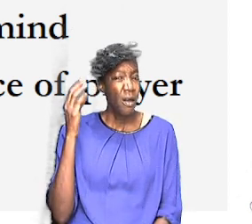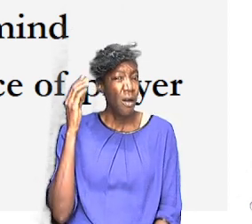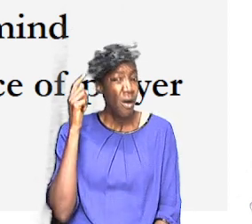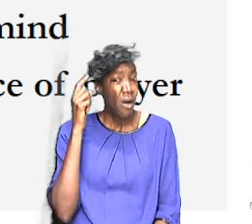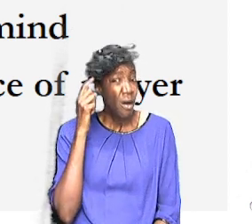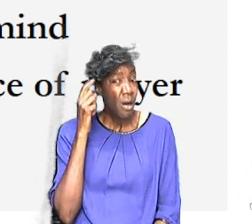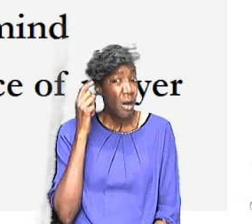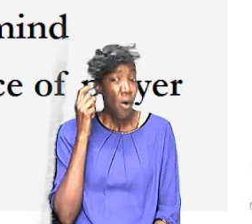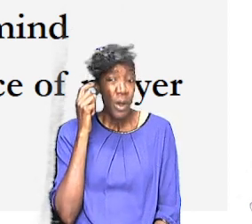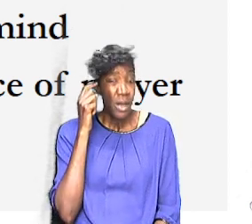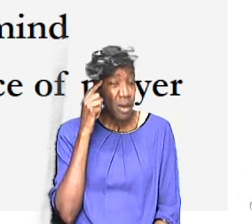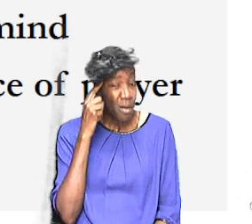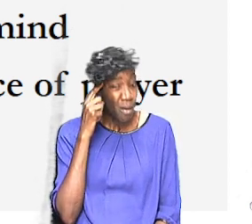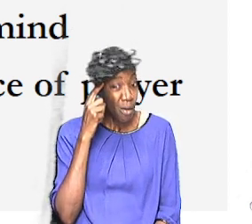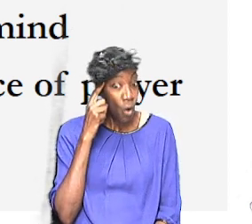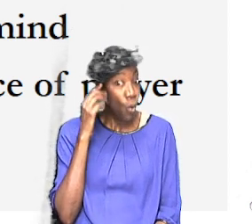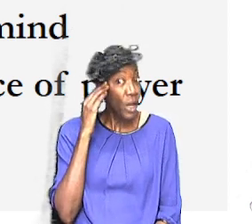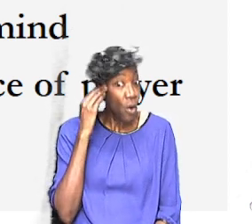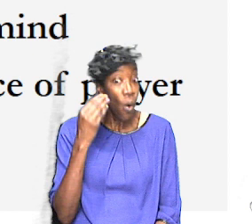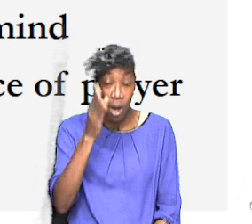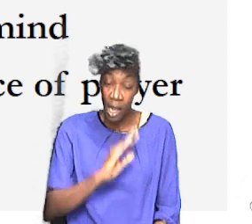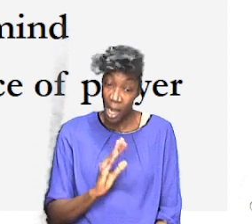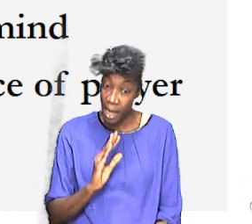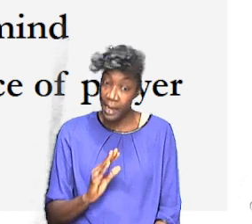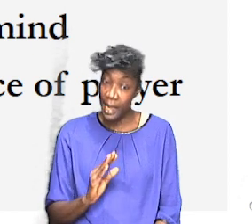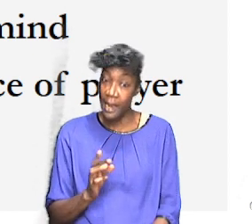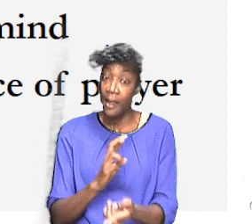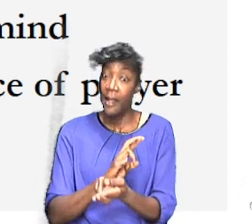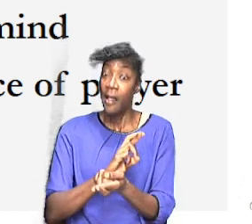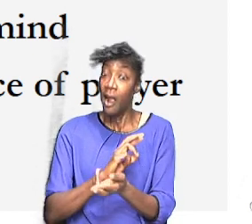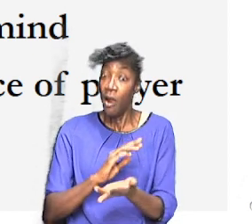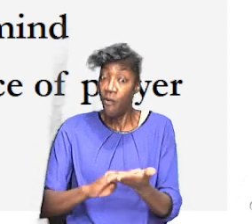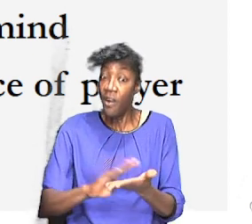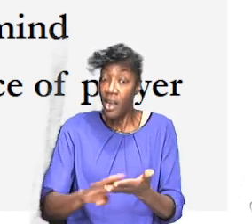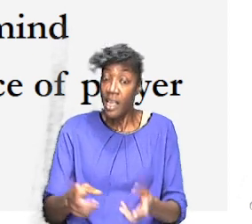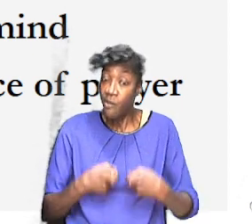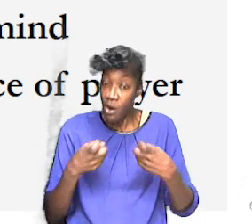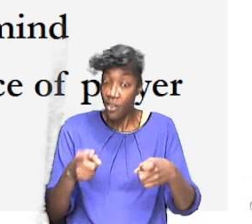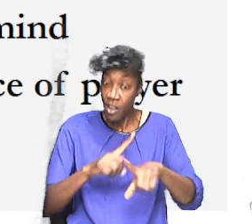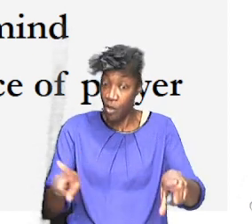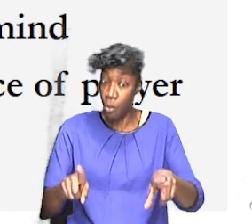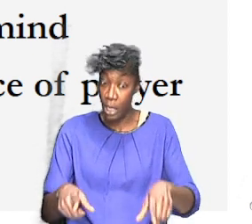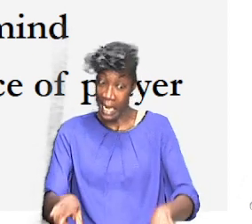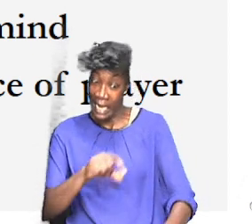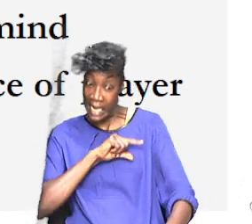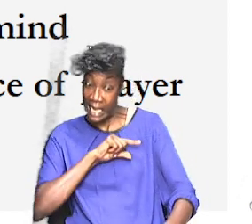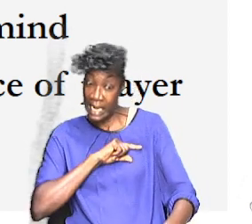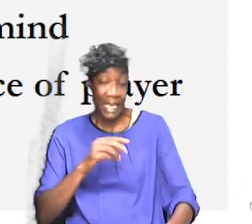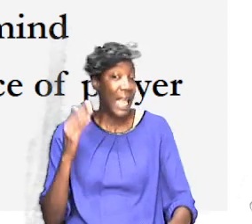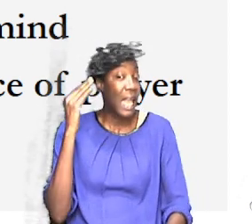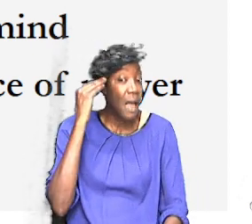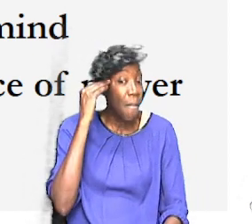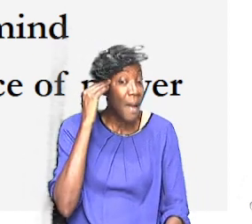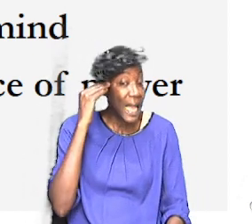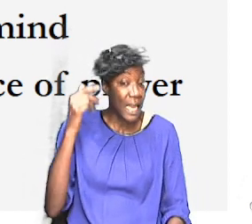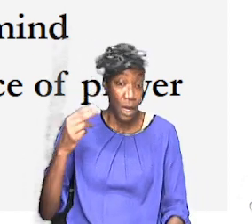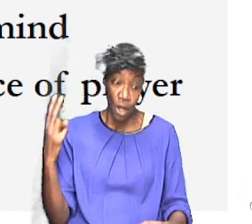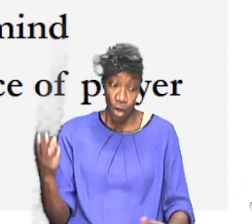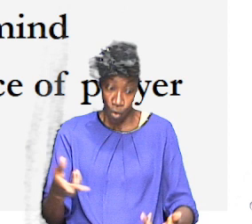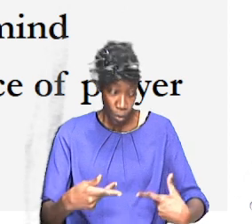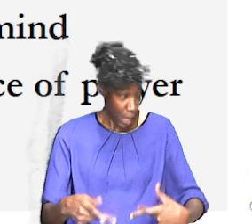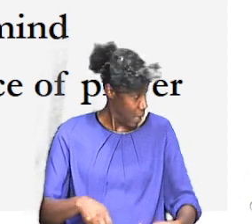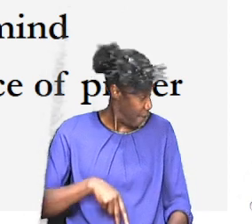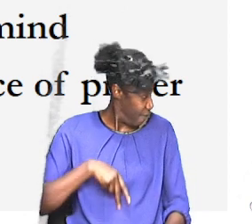God can deal with our sin, but a lot of us remain guilty in our minds, praise God, because we feel that, look